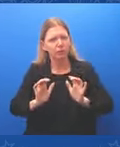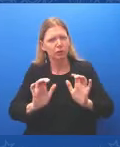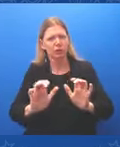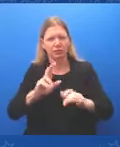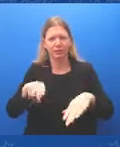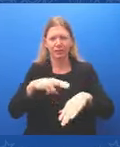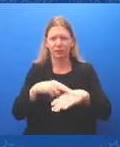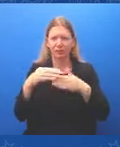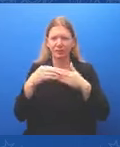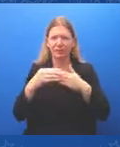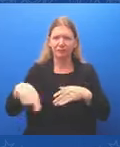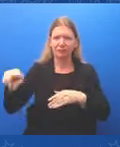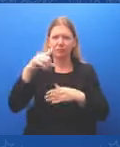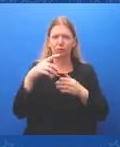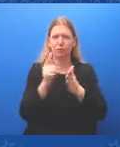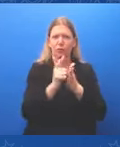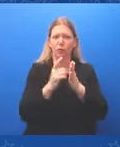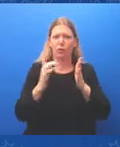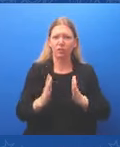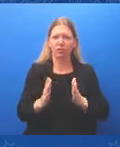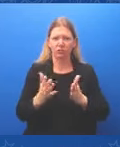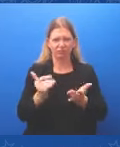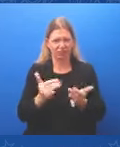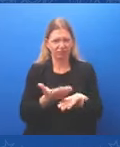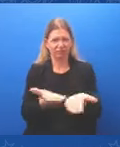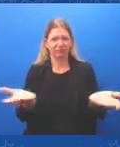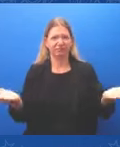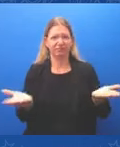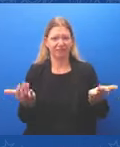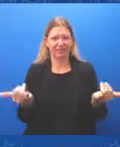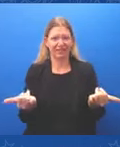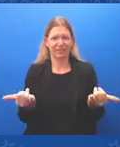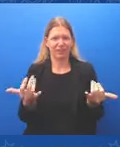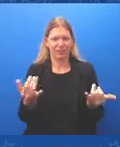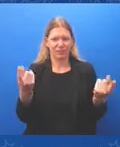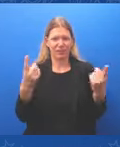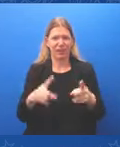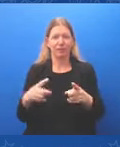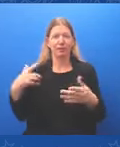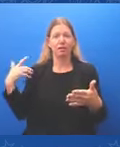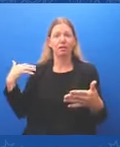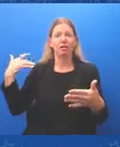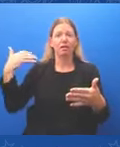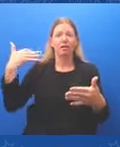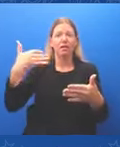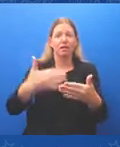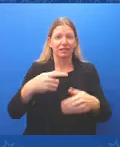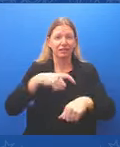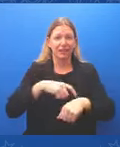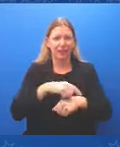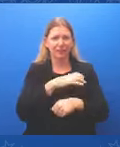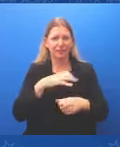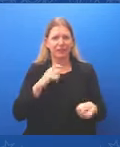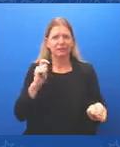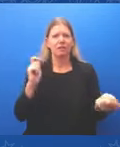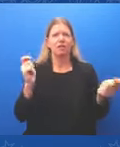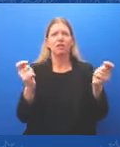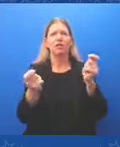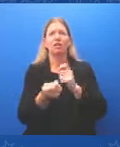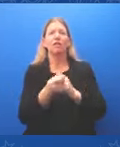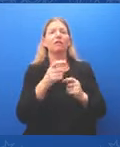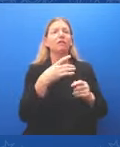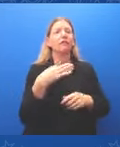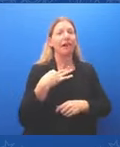Over time, the committee evolved from volunteers representing individual cases to full-time lawyers leading broader high-impact